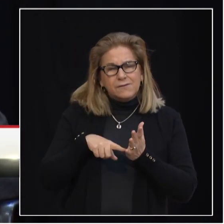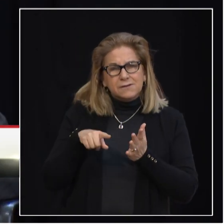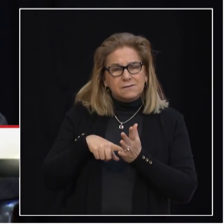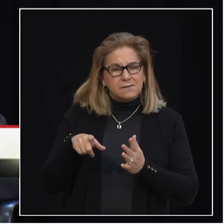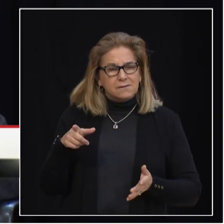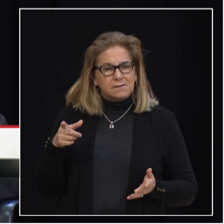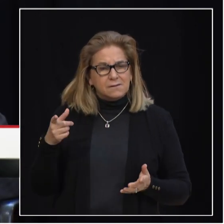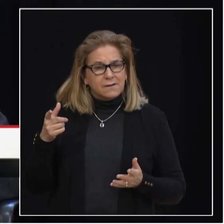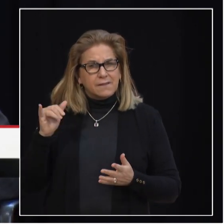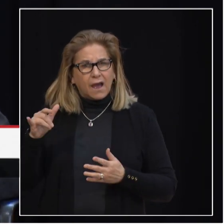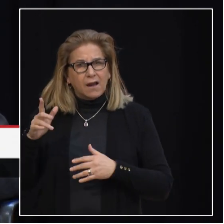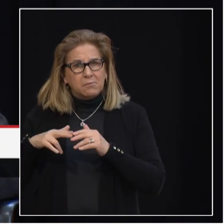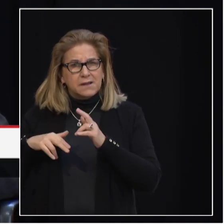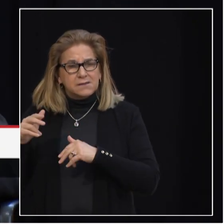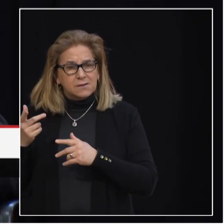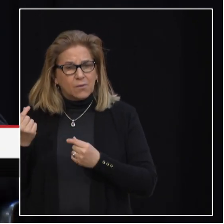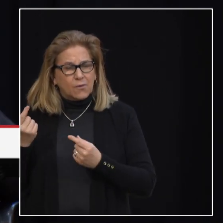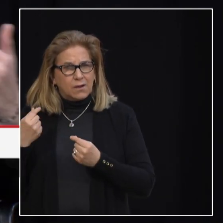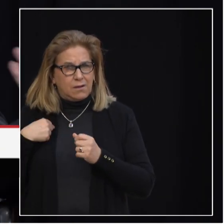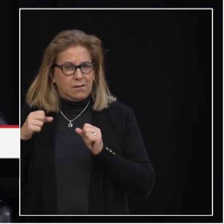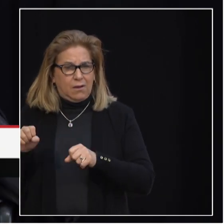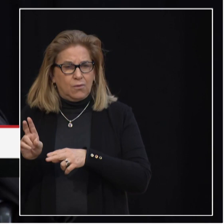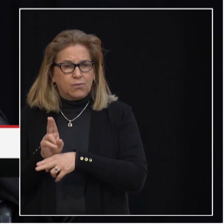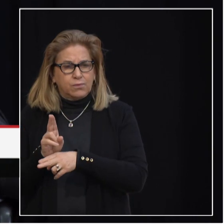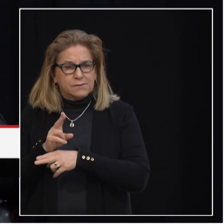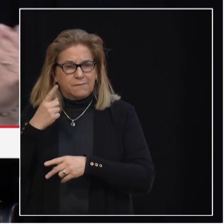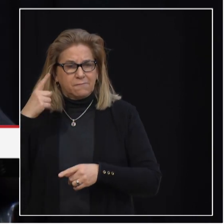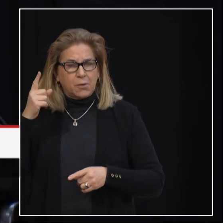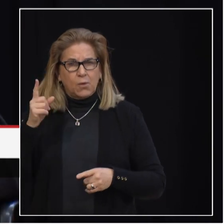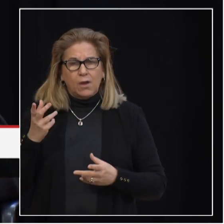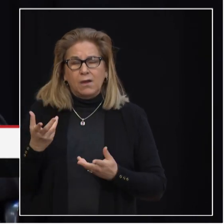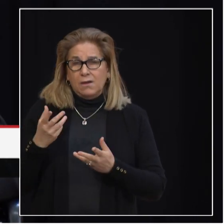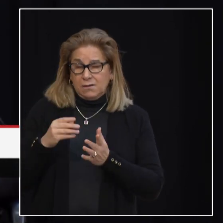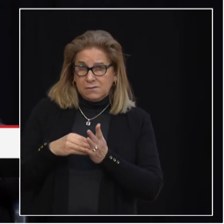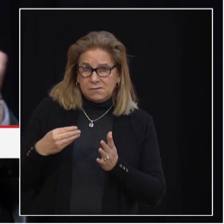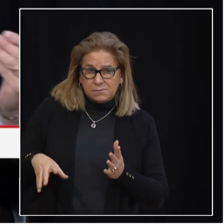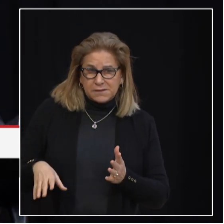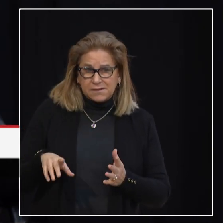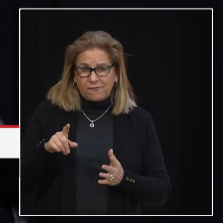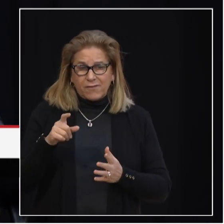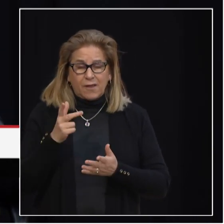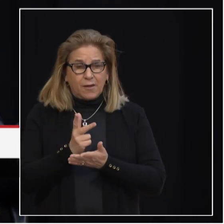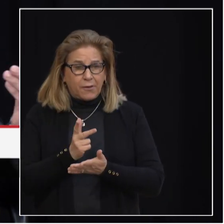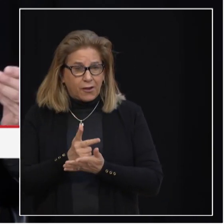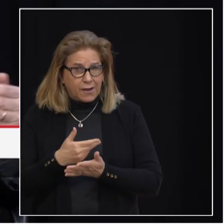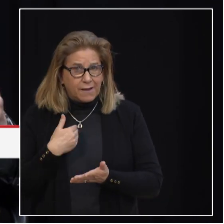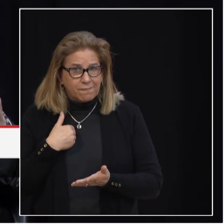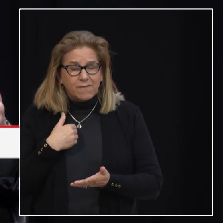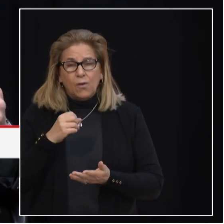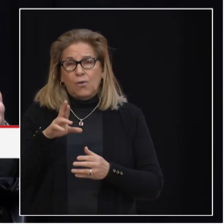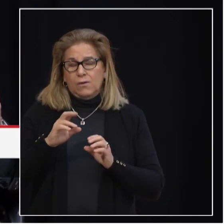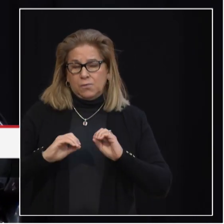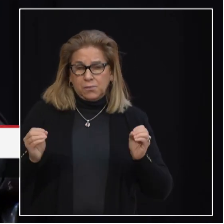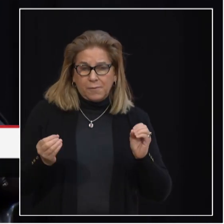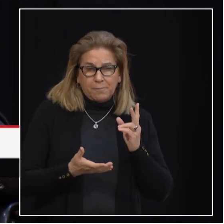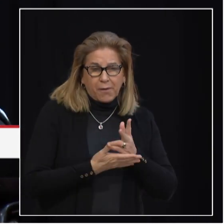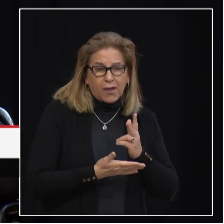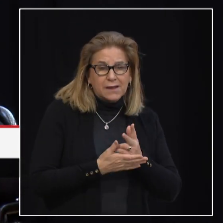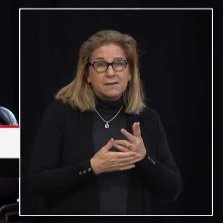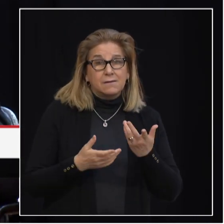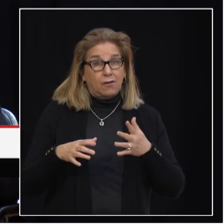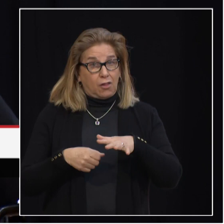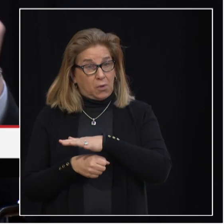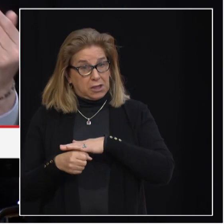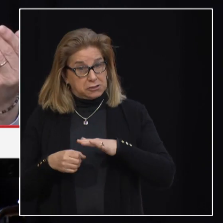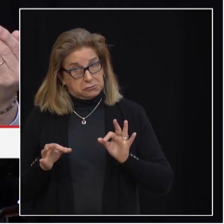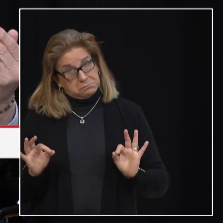too expensive to convert, what buildings have parking, what buildings don't, what buildings are in locations that we think